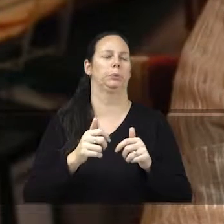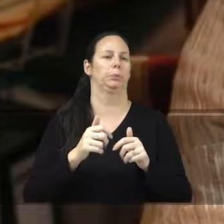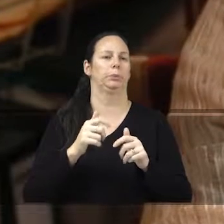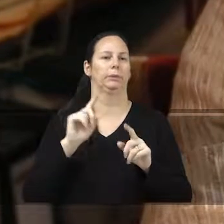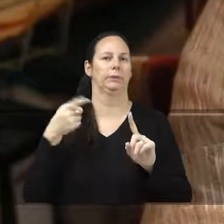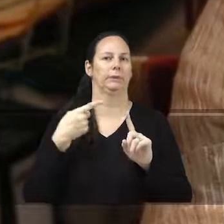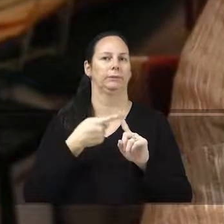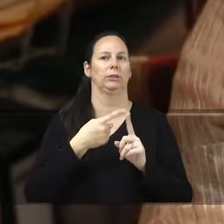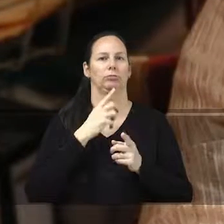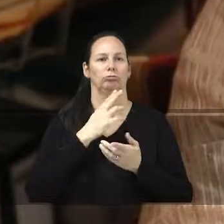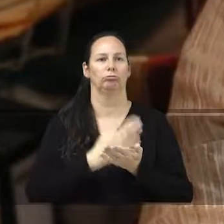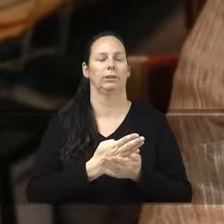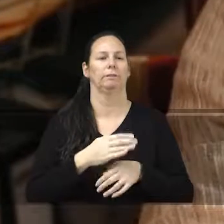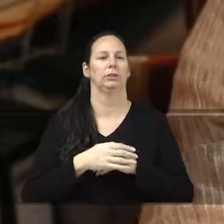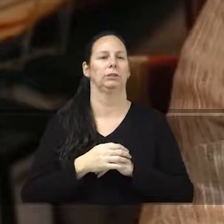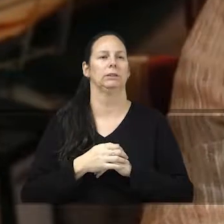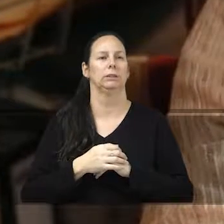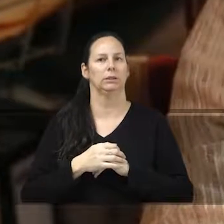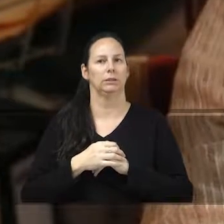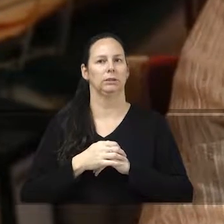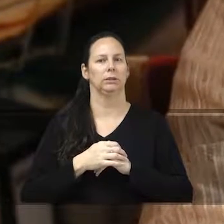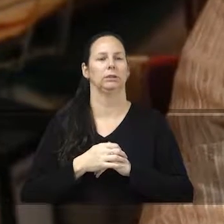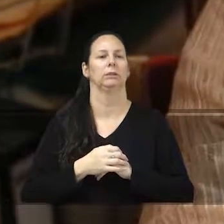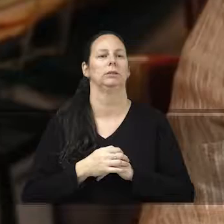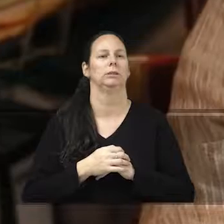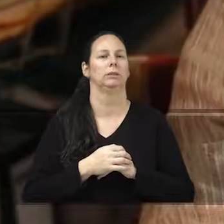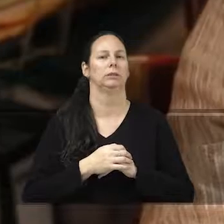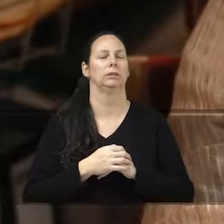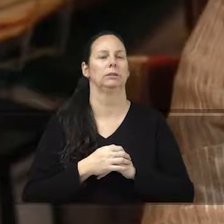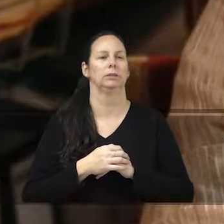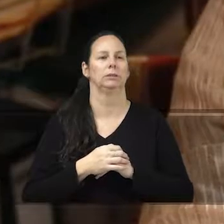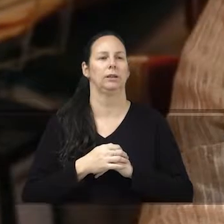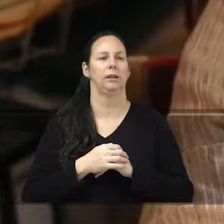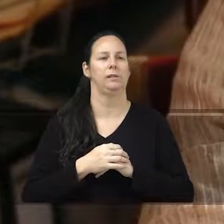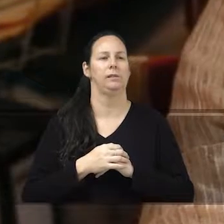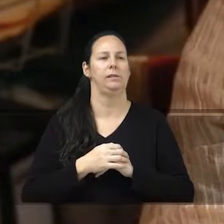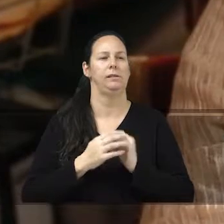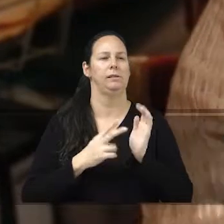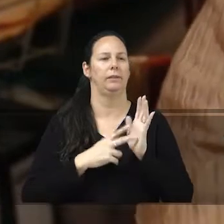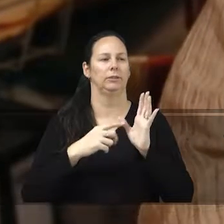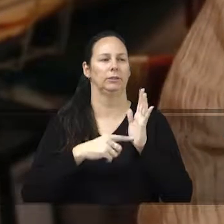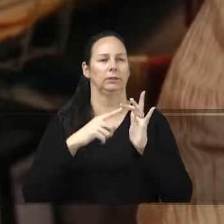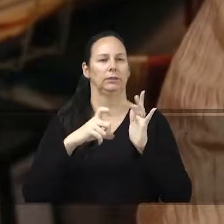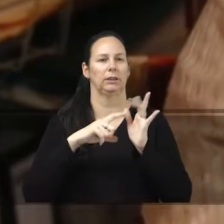the opening up of the Church, not changing Church doctrine. There was a big